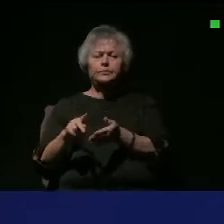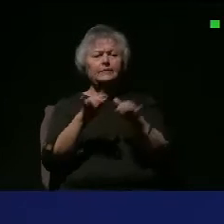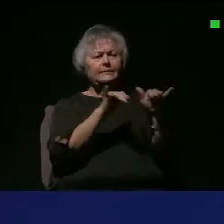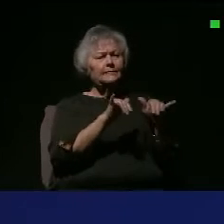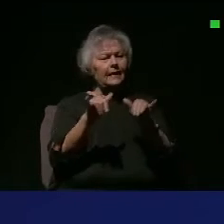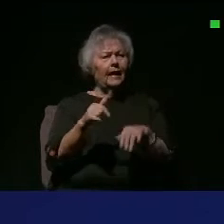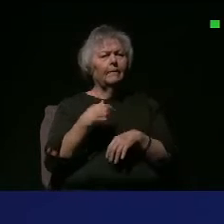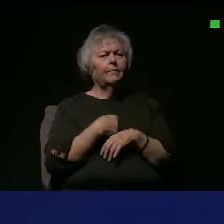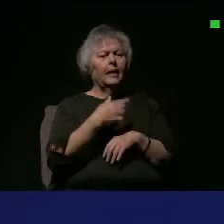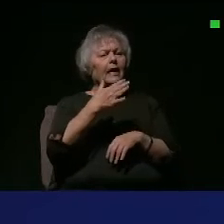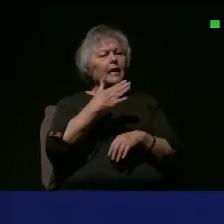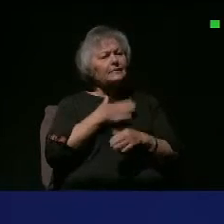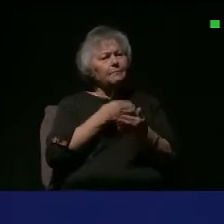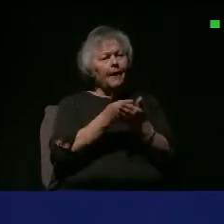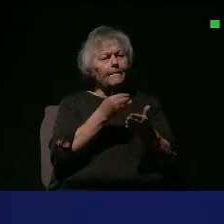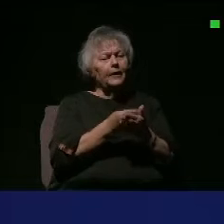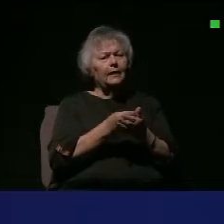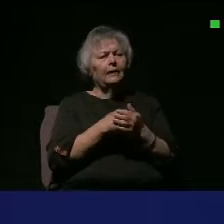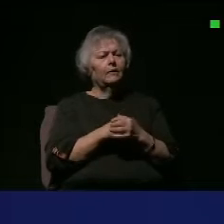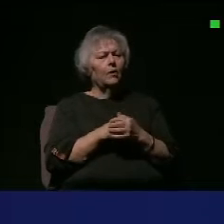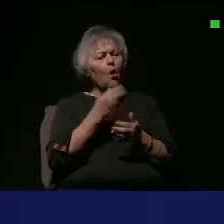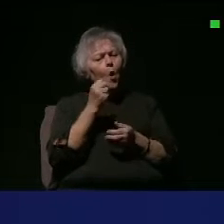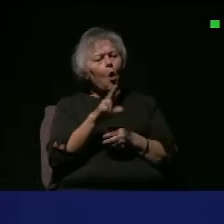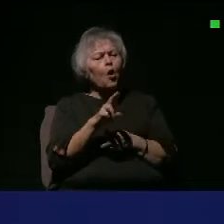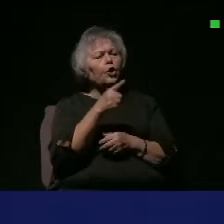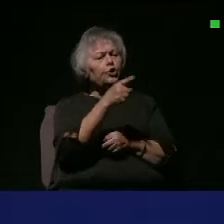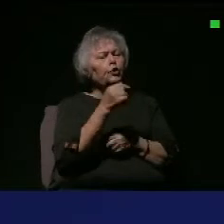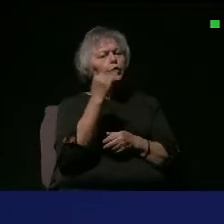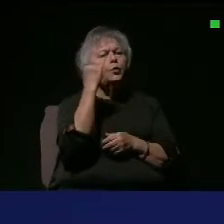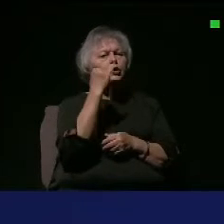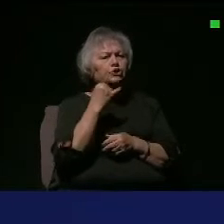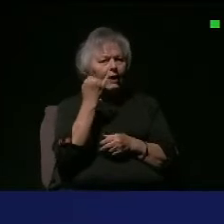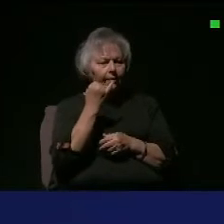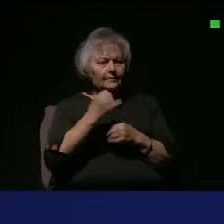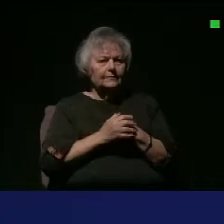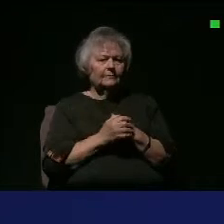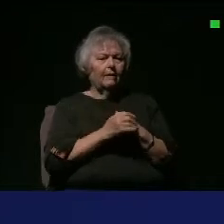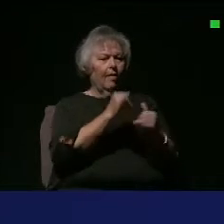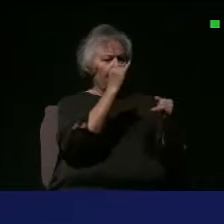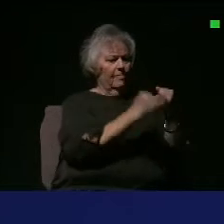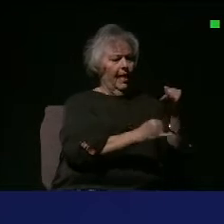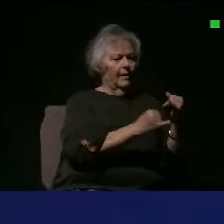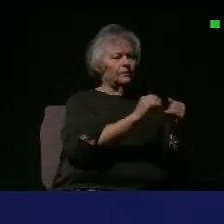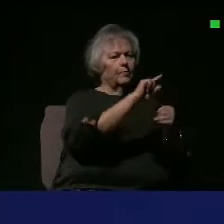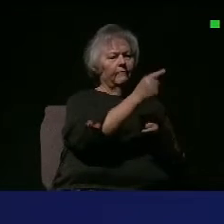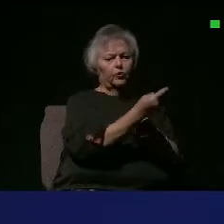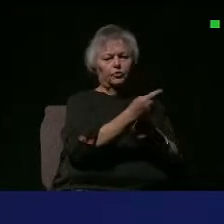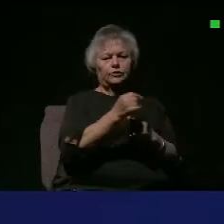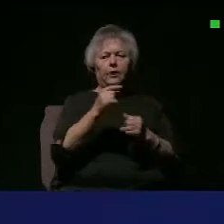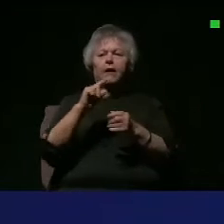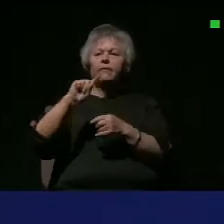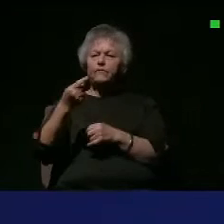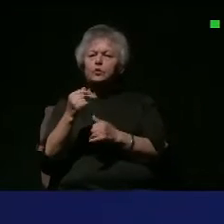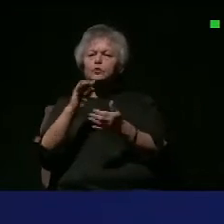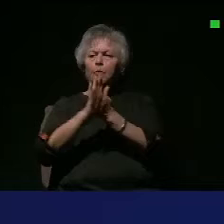is my own? Or is your eye envious because I am generous? So the last shall be first, and the first